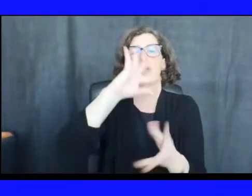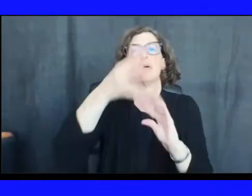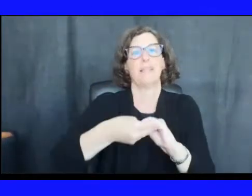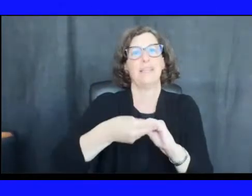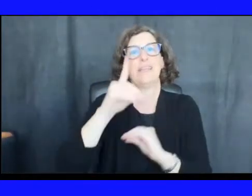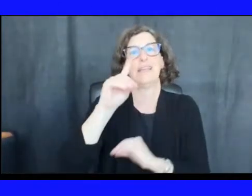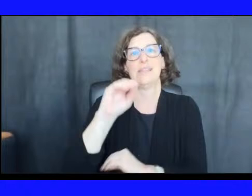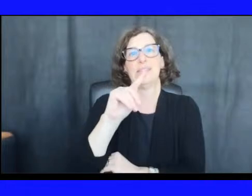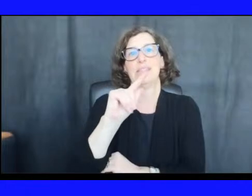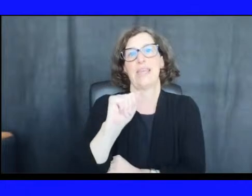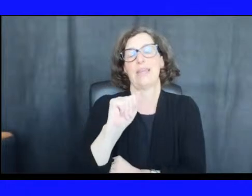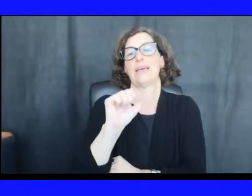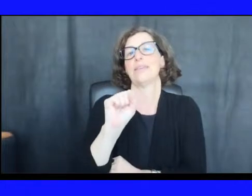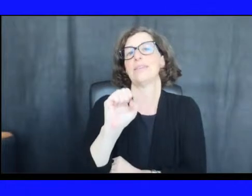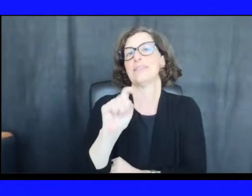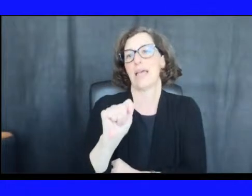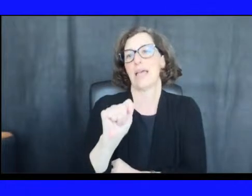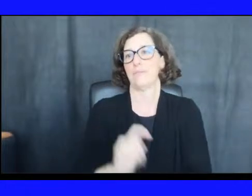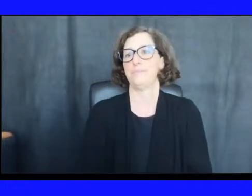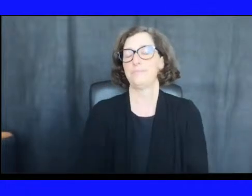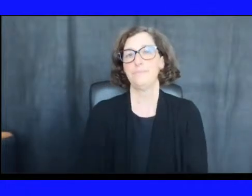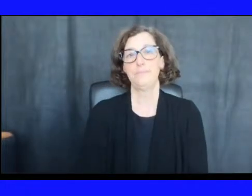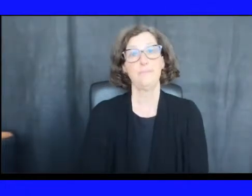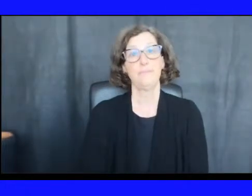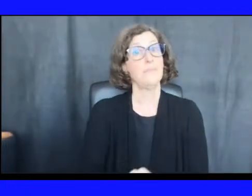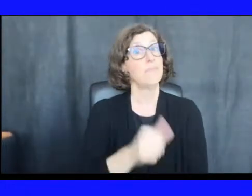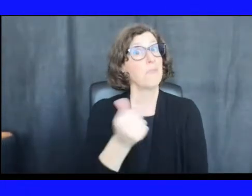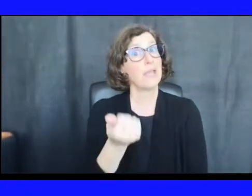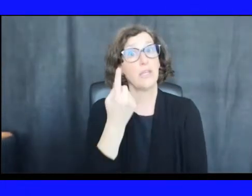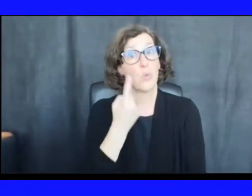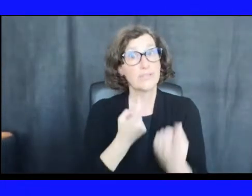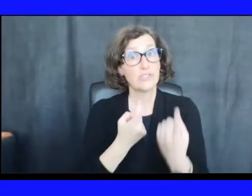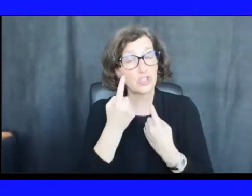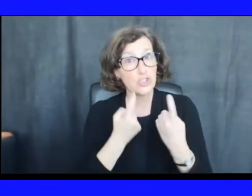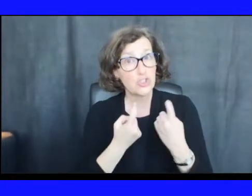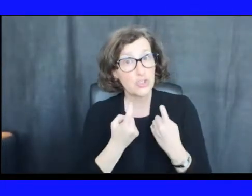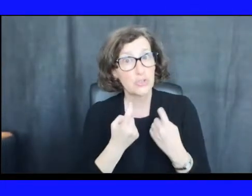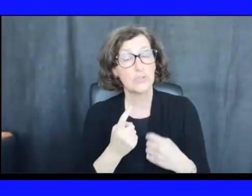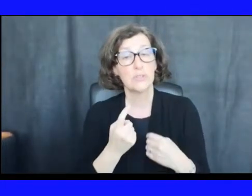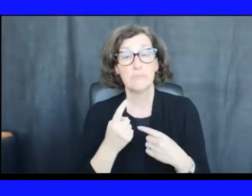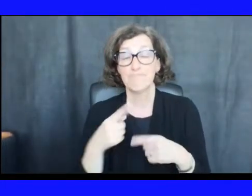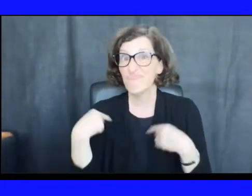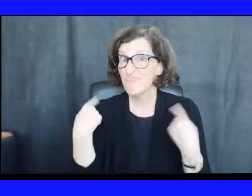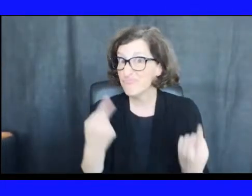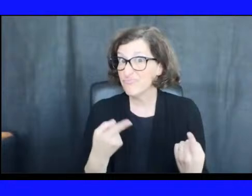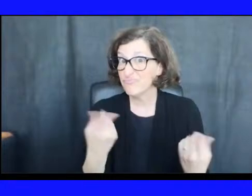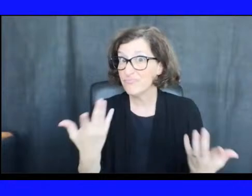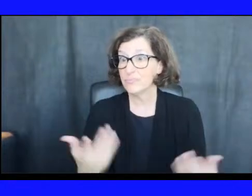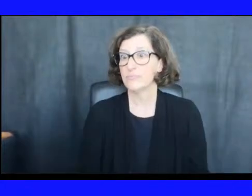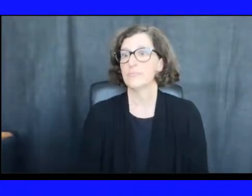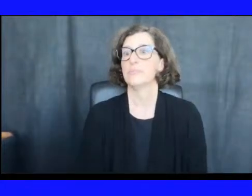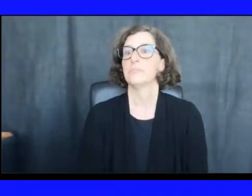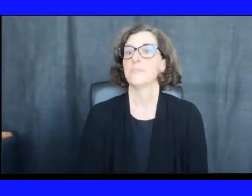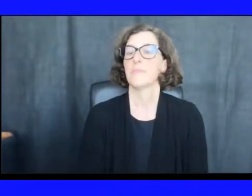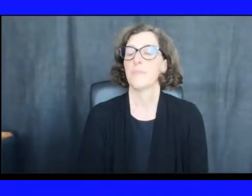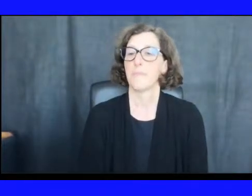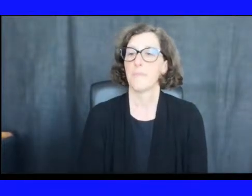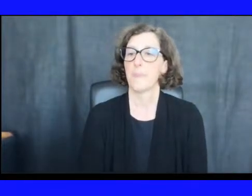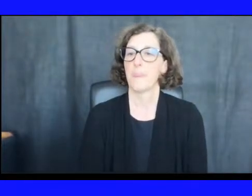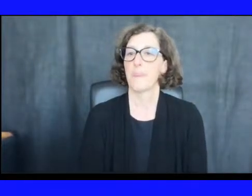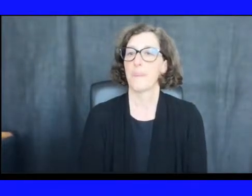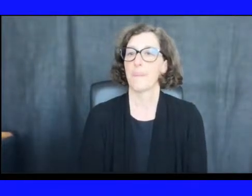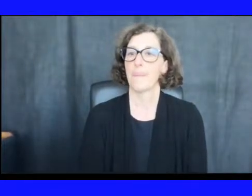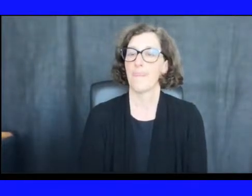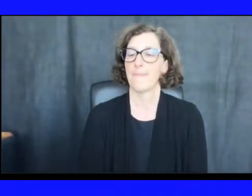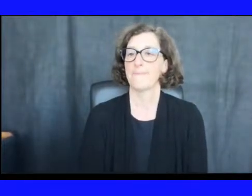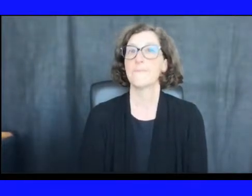points that were made earlier. Should I wait to the end, Penny? No, Sally, I think this is a good time. Eric